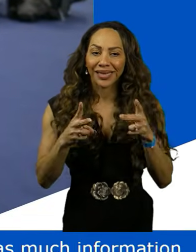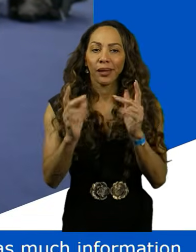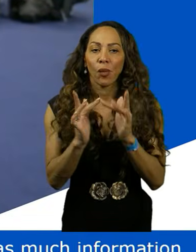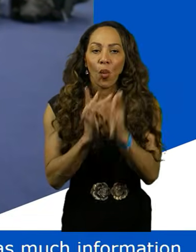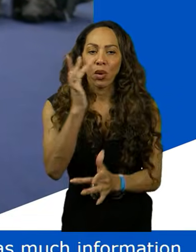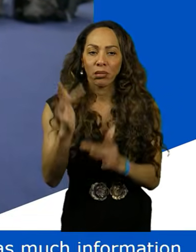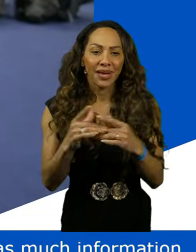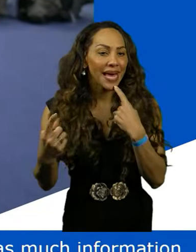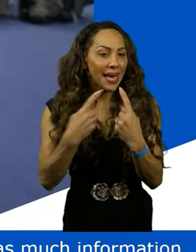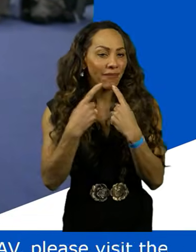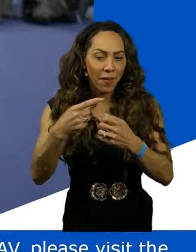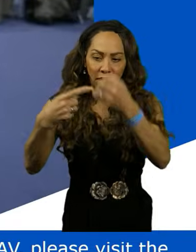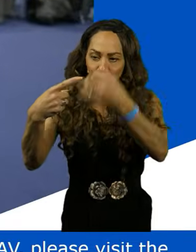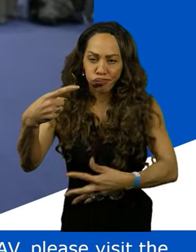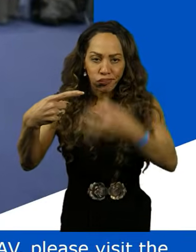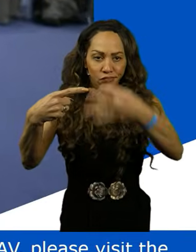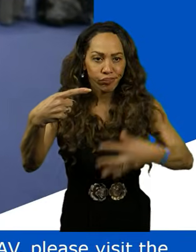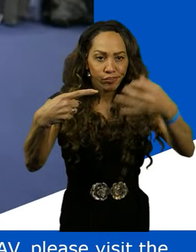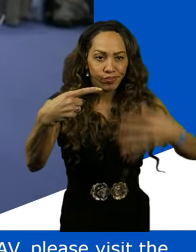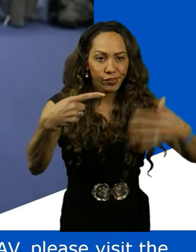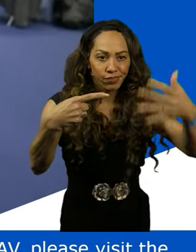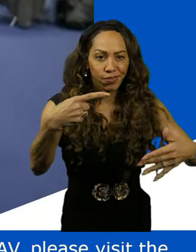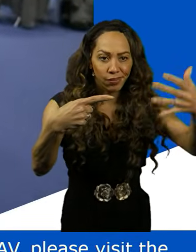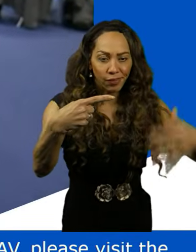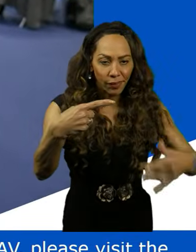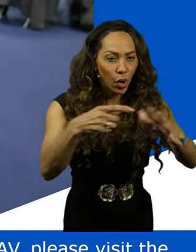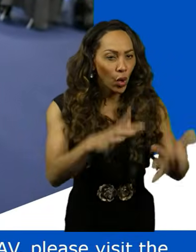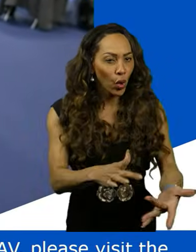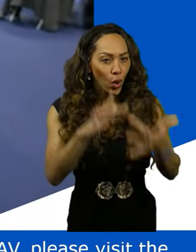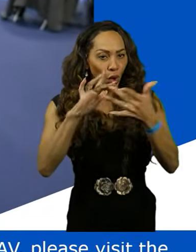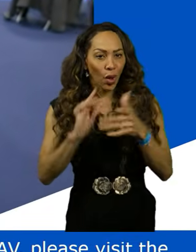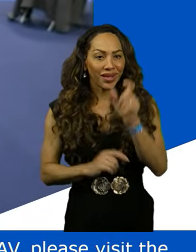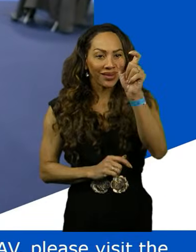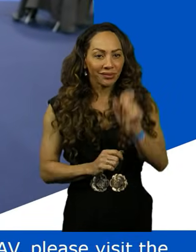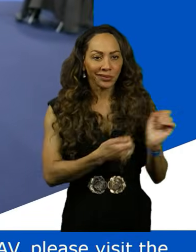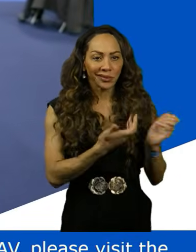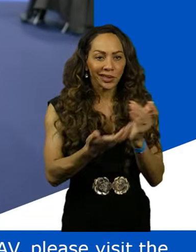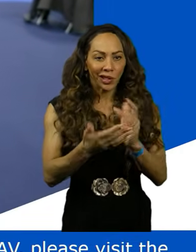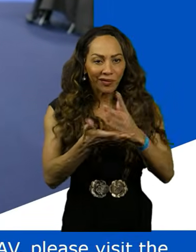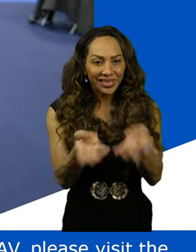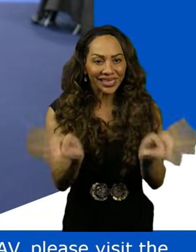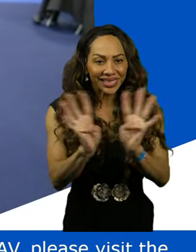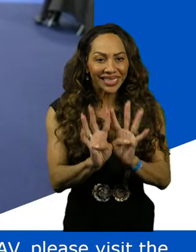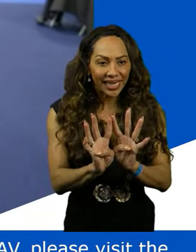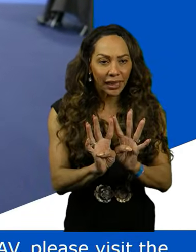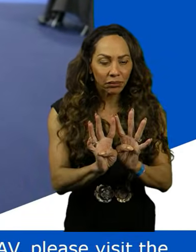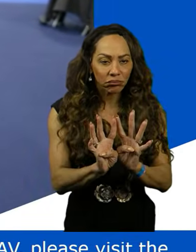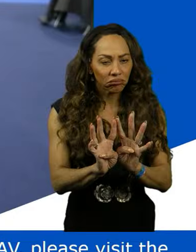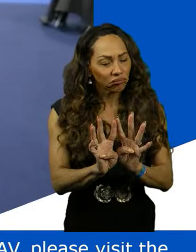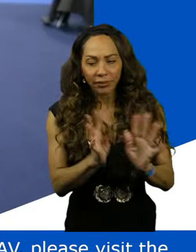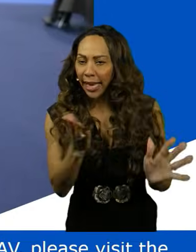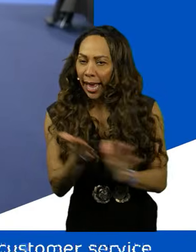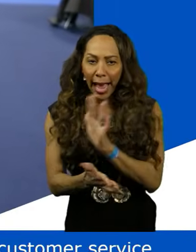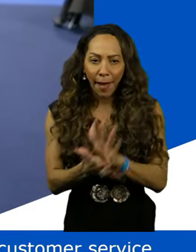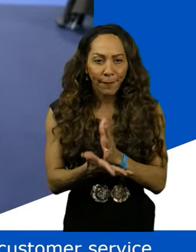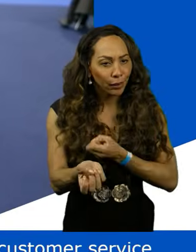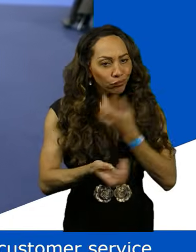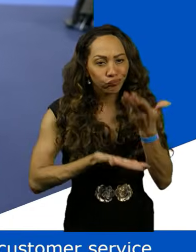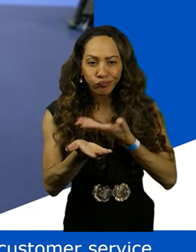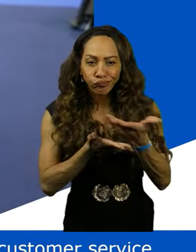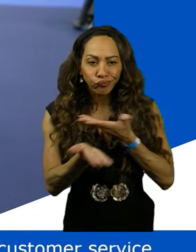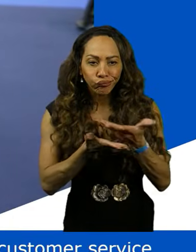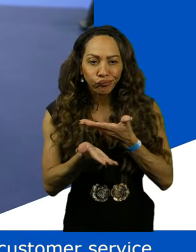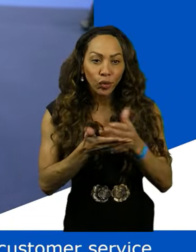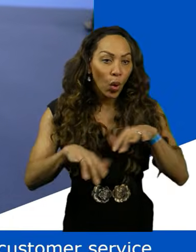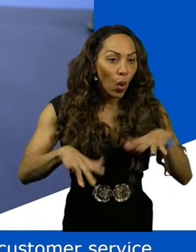is on there. And also feel free to contact our customer service team, who are happy to have a conversation with you on the phone or over our web